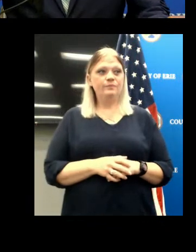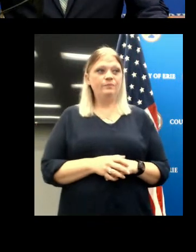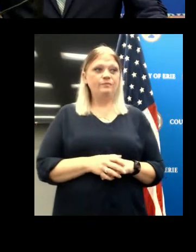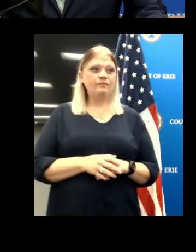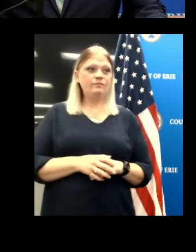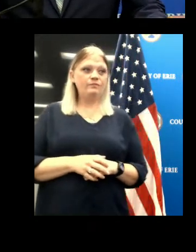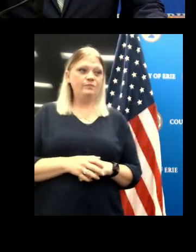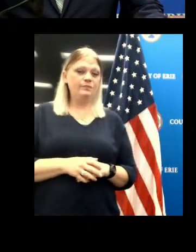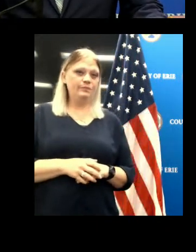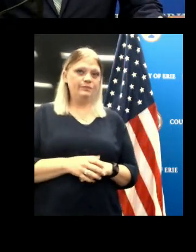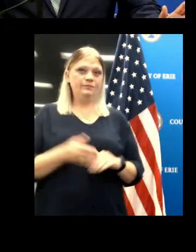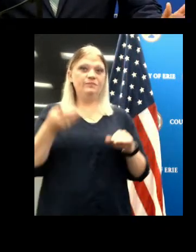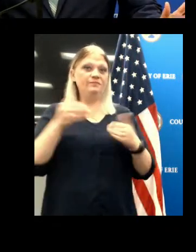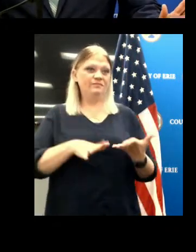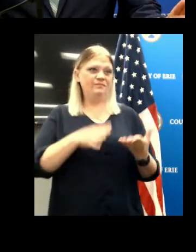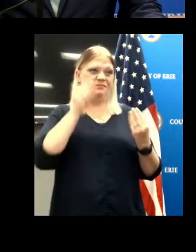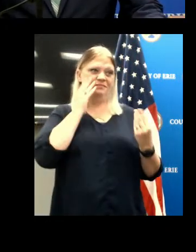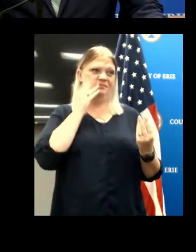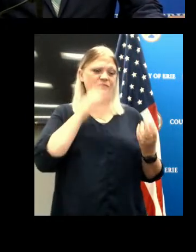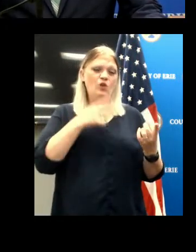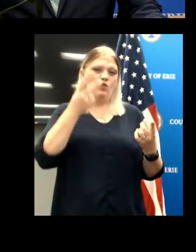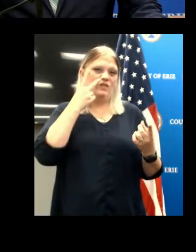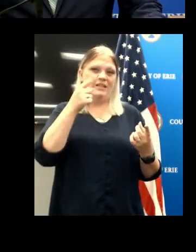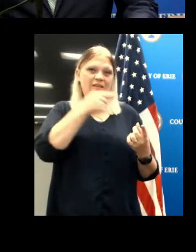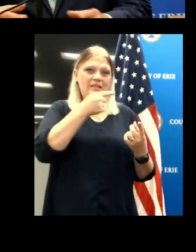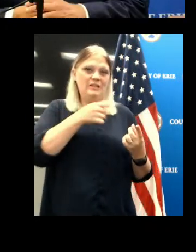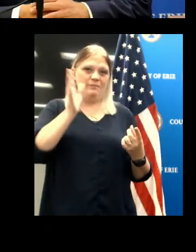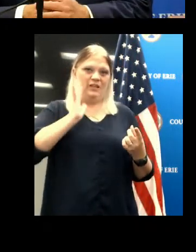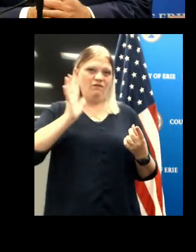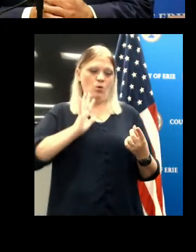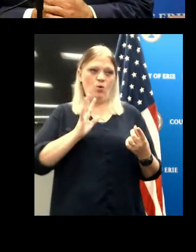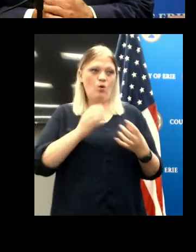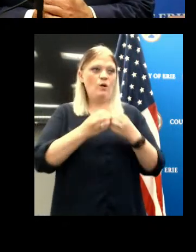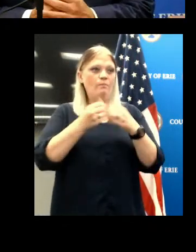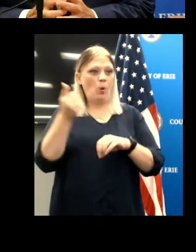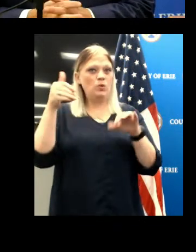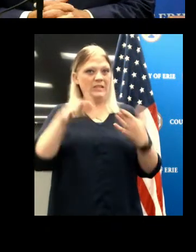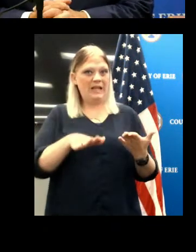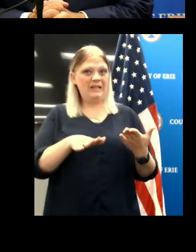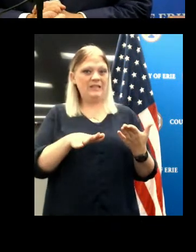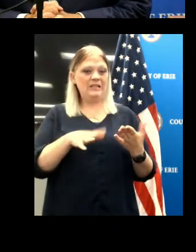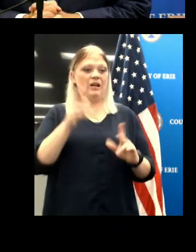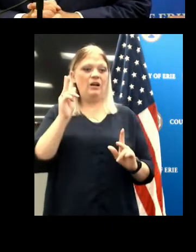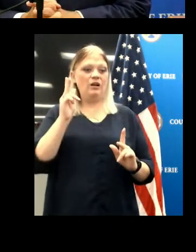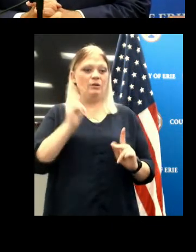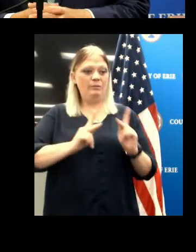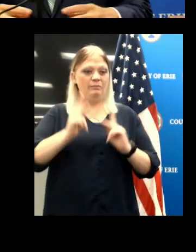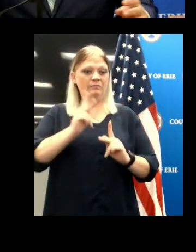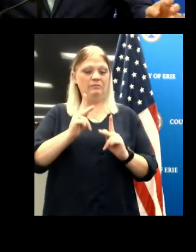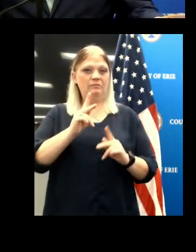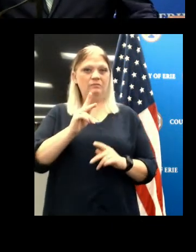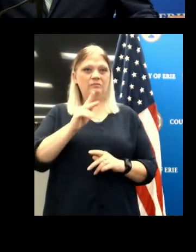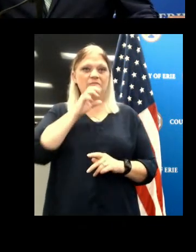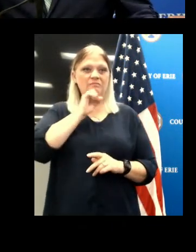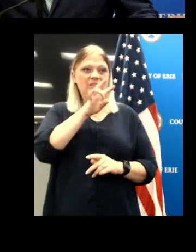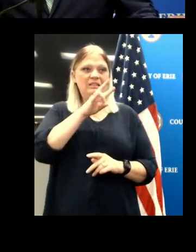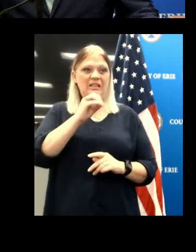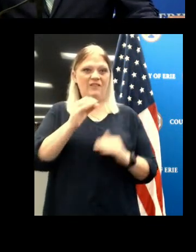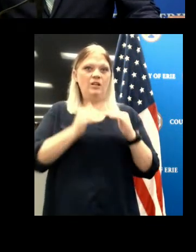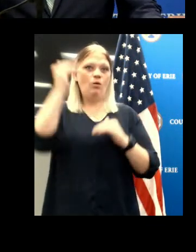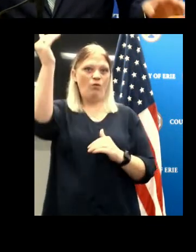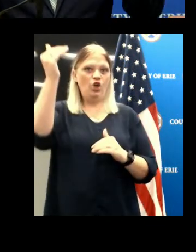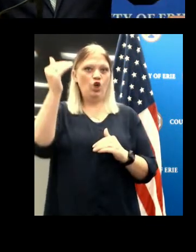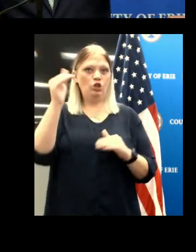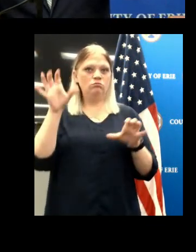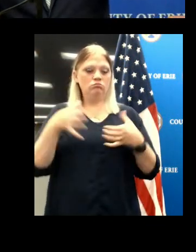Mortality data. Seen this information in the past. The vast majority of deaths are individuals in the 70 and over age